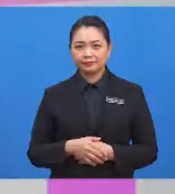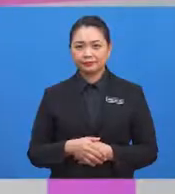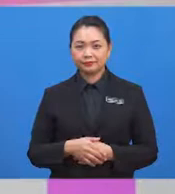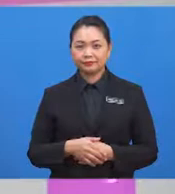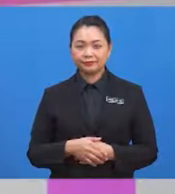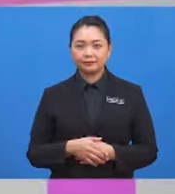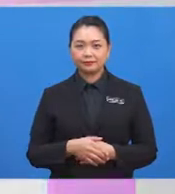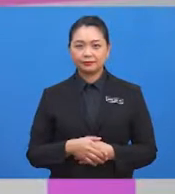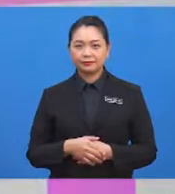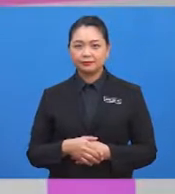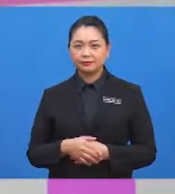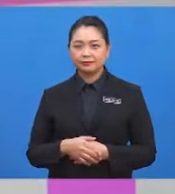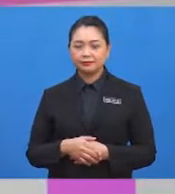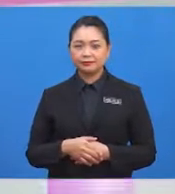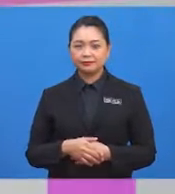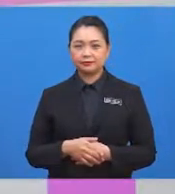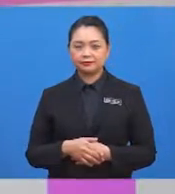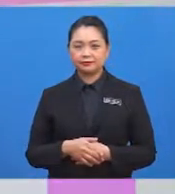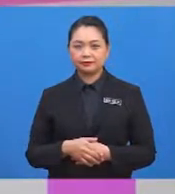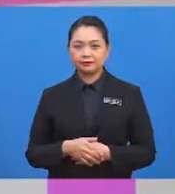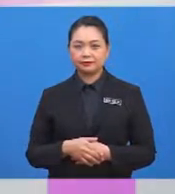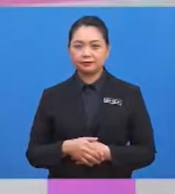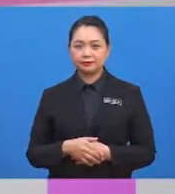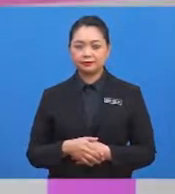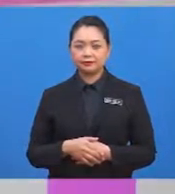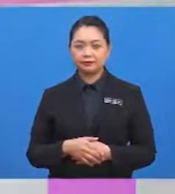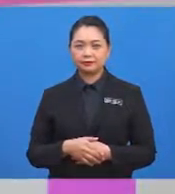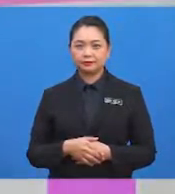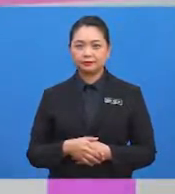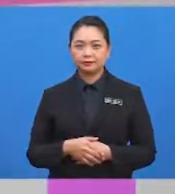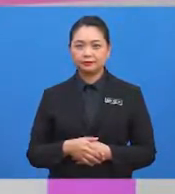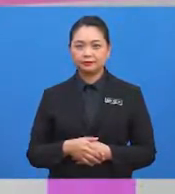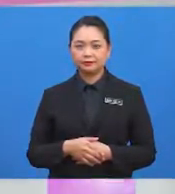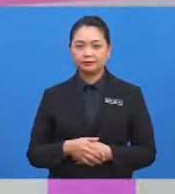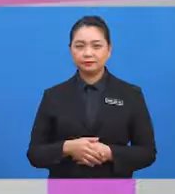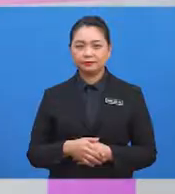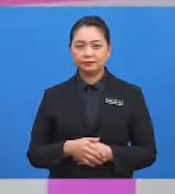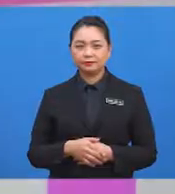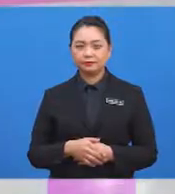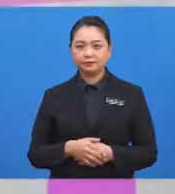I